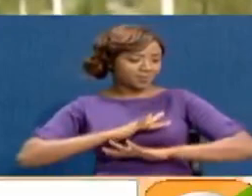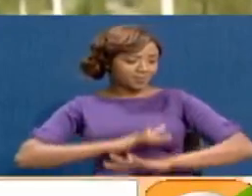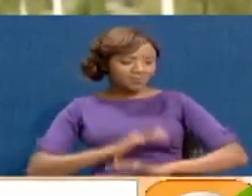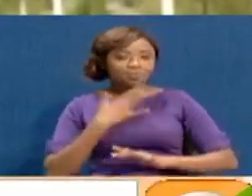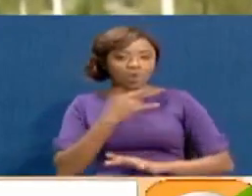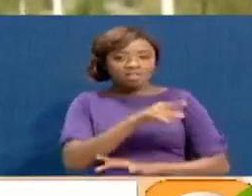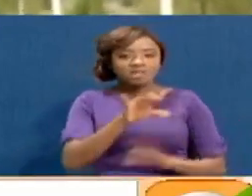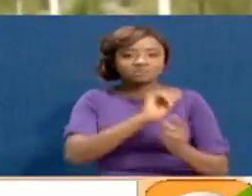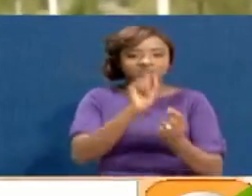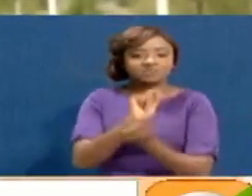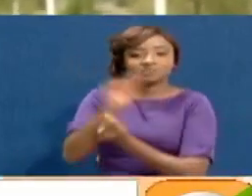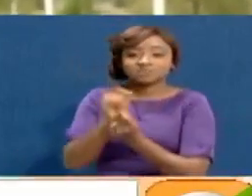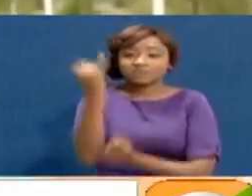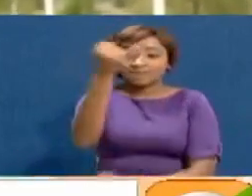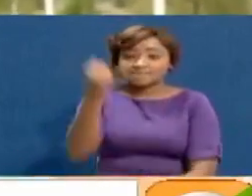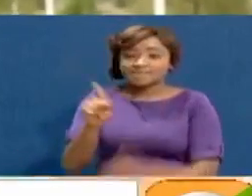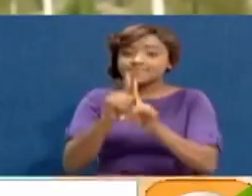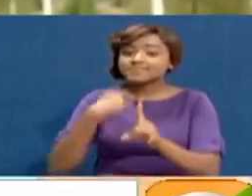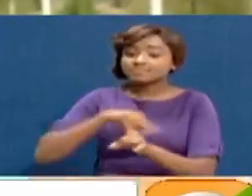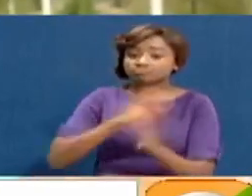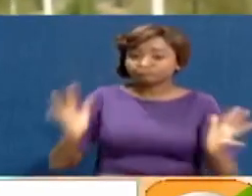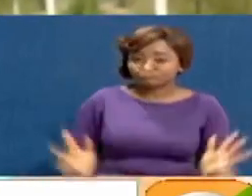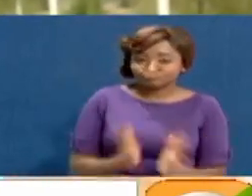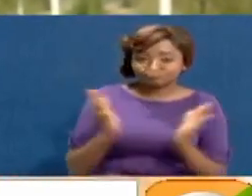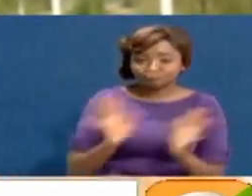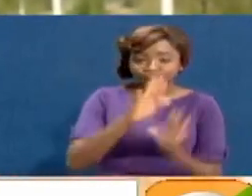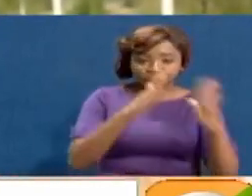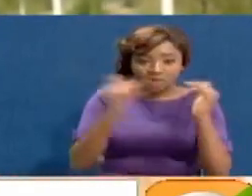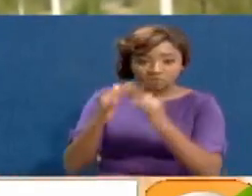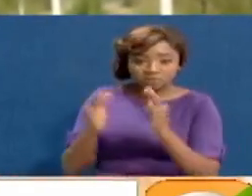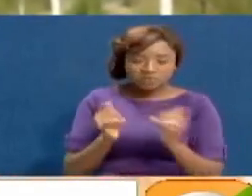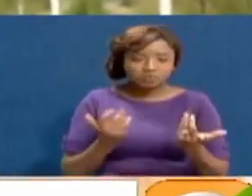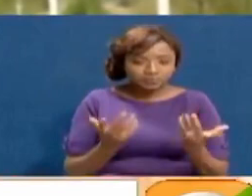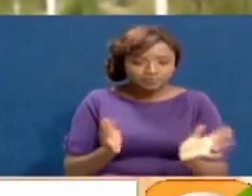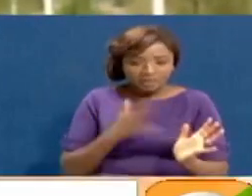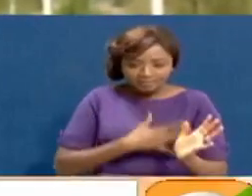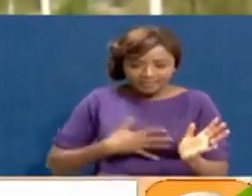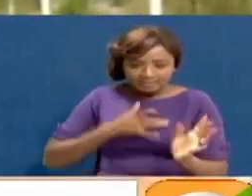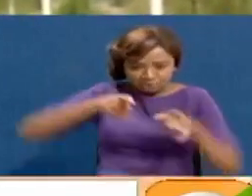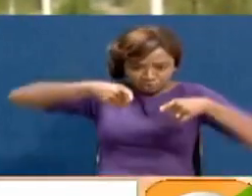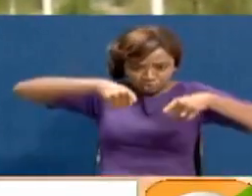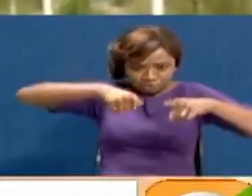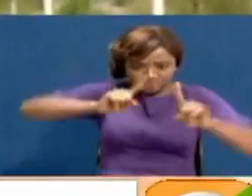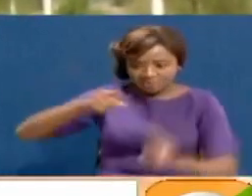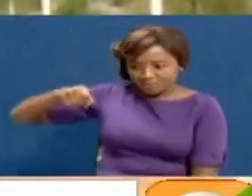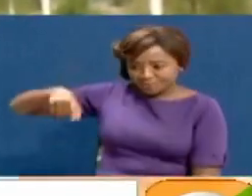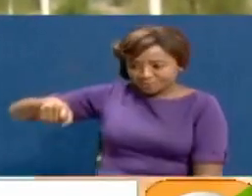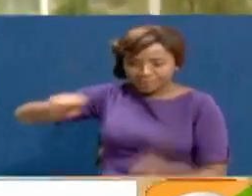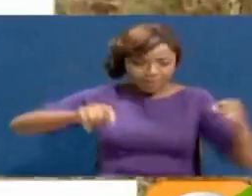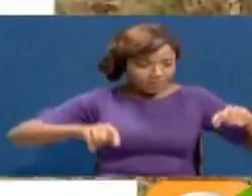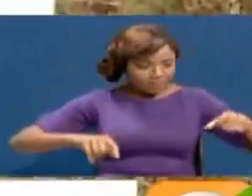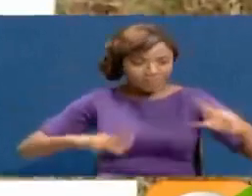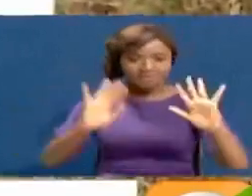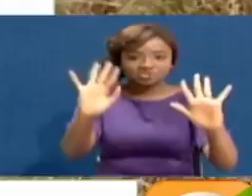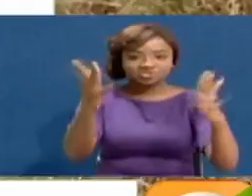to these particular designs. We are also encouraging that within your property, 50 by 100 or 100 by 100, you plant your own trees,